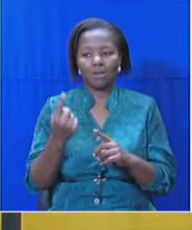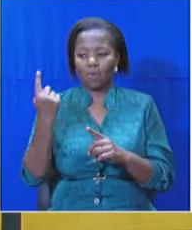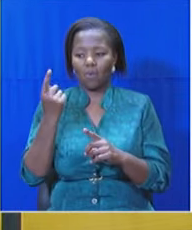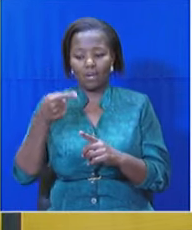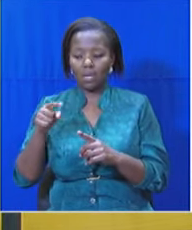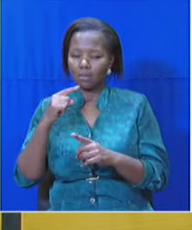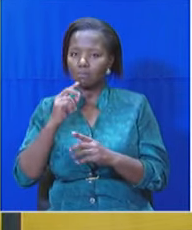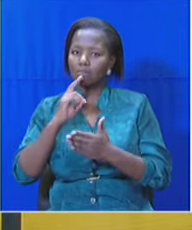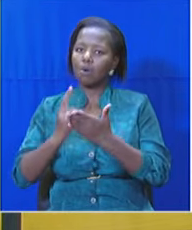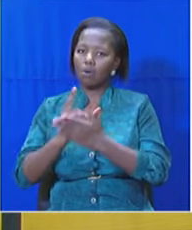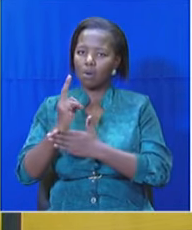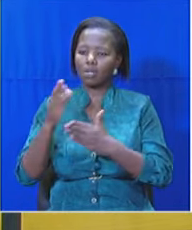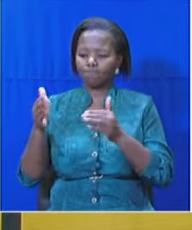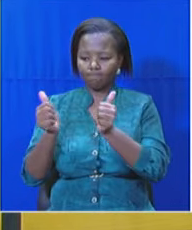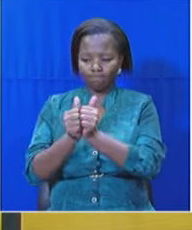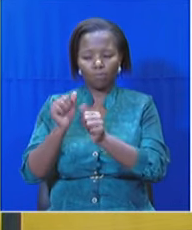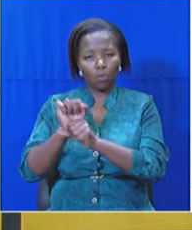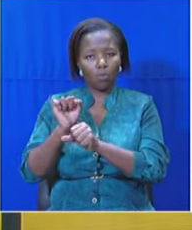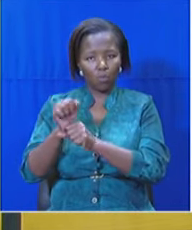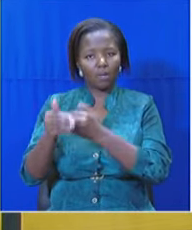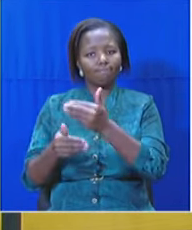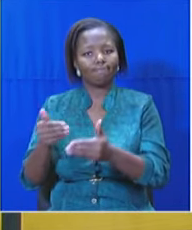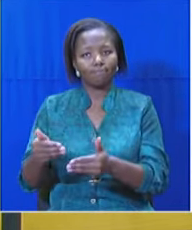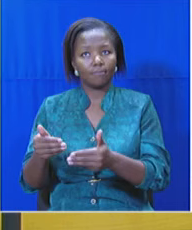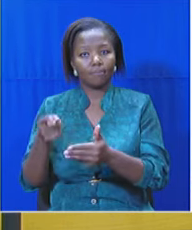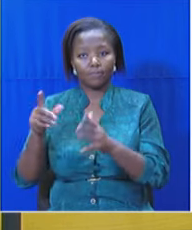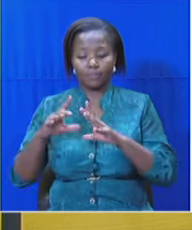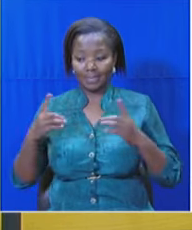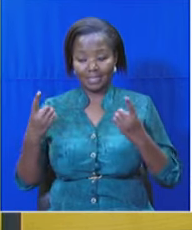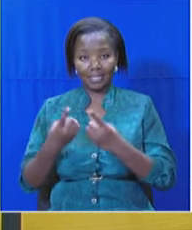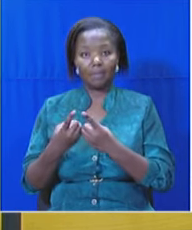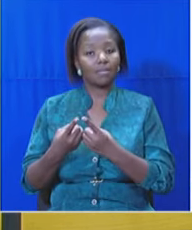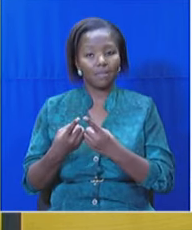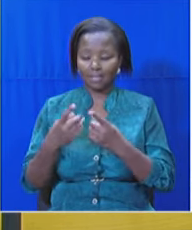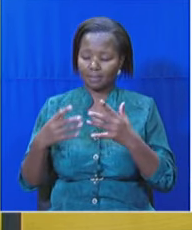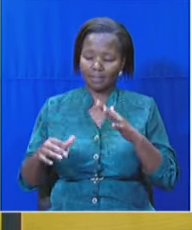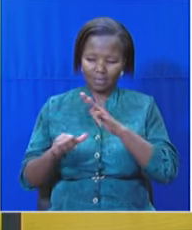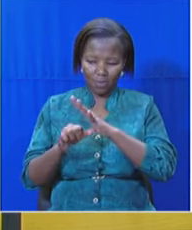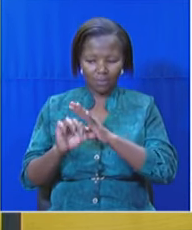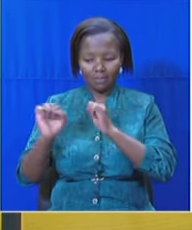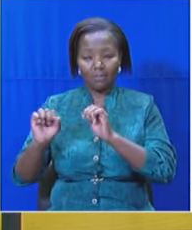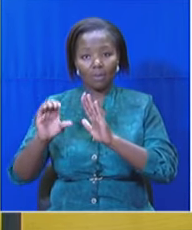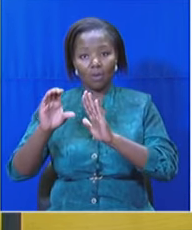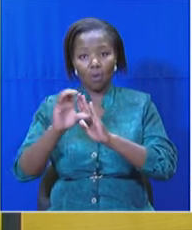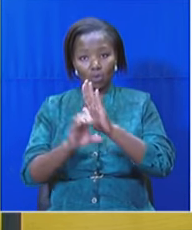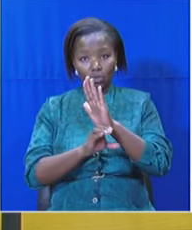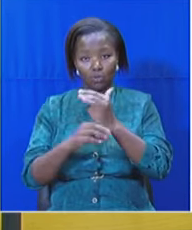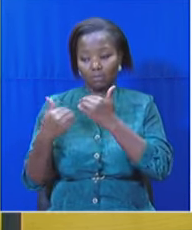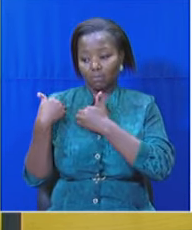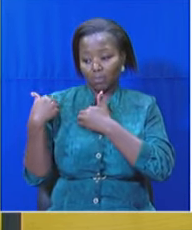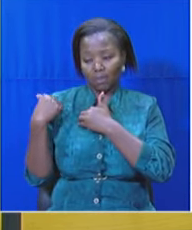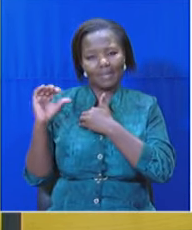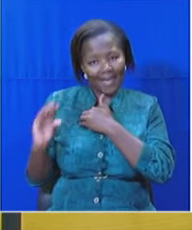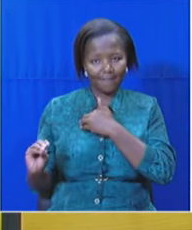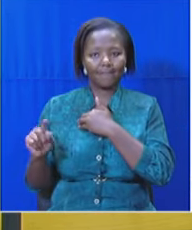honest partners. This department has a strong constitutional mandate to discharge, and we're certain that with the current leadership,